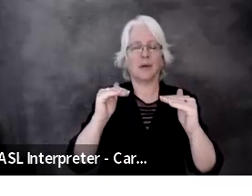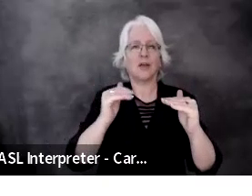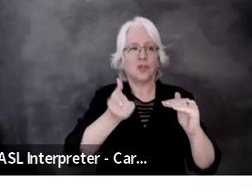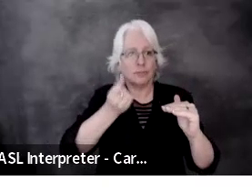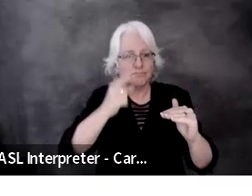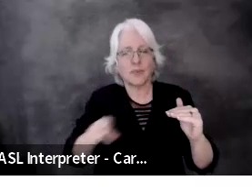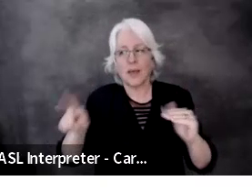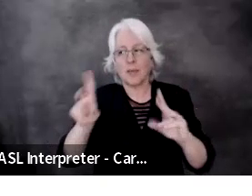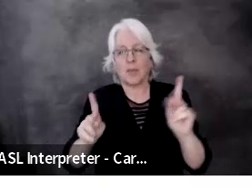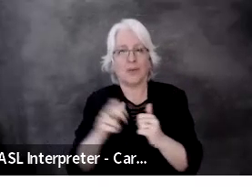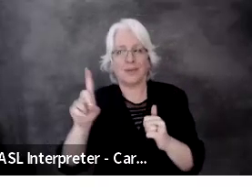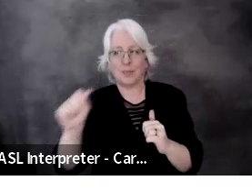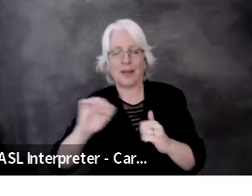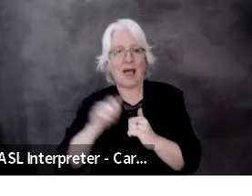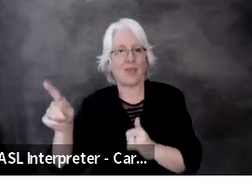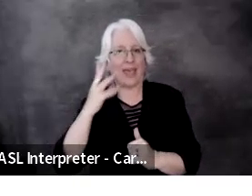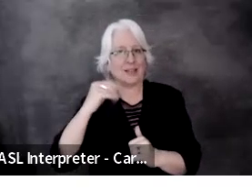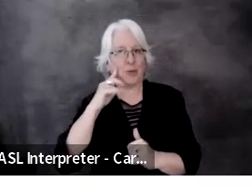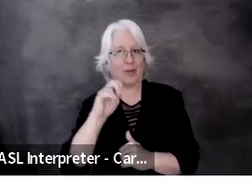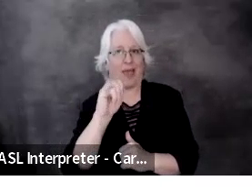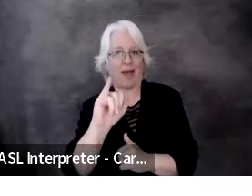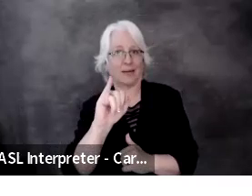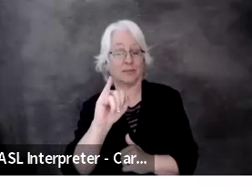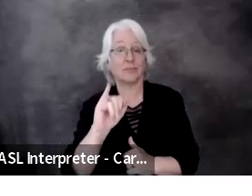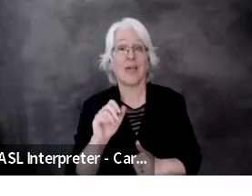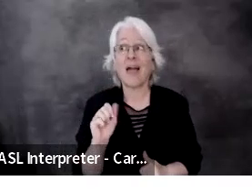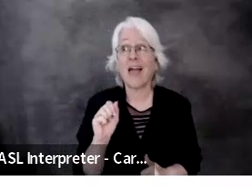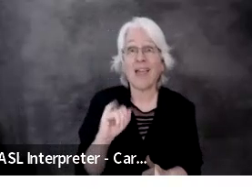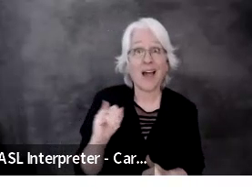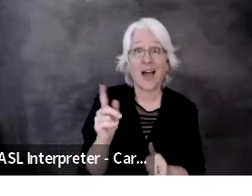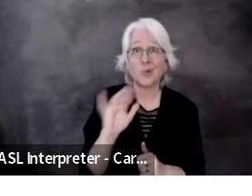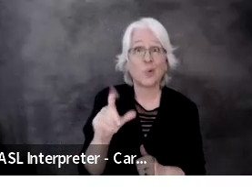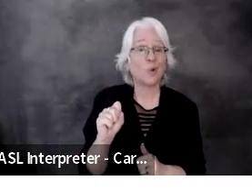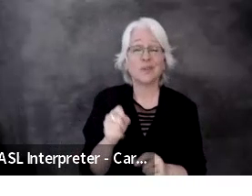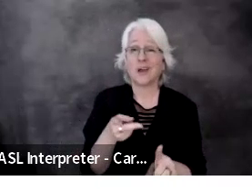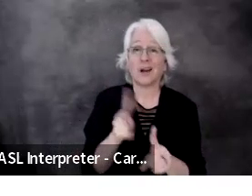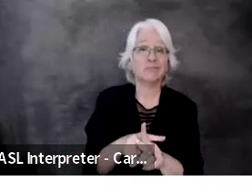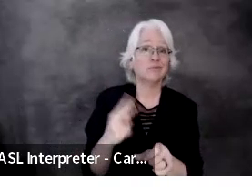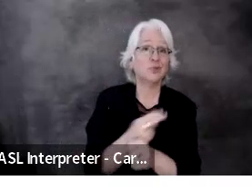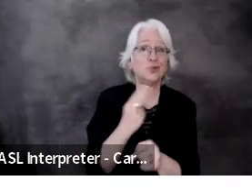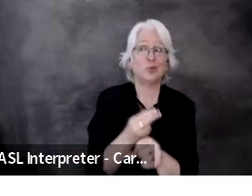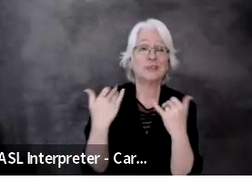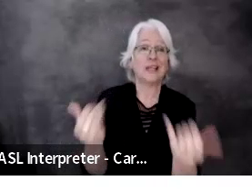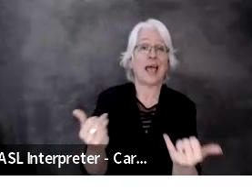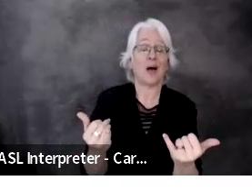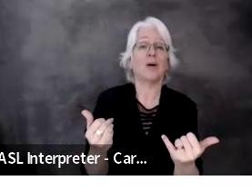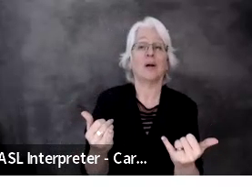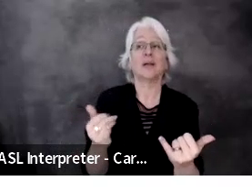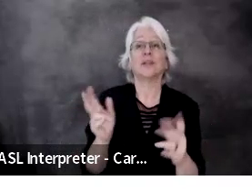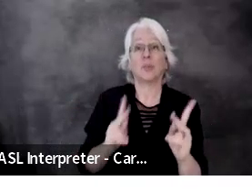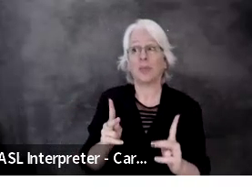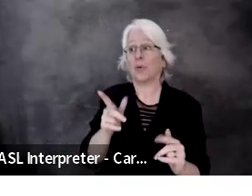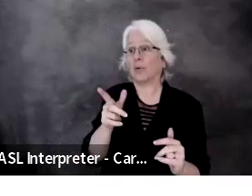AI. Because AI tools, they are being used right now, which means that some of the benefits and also some of the